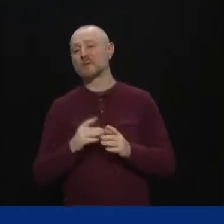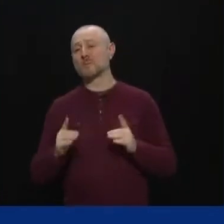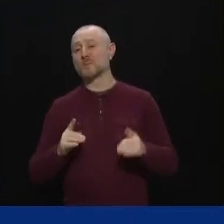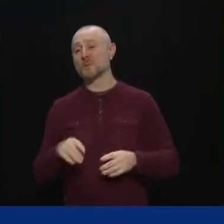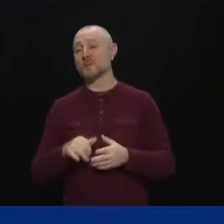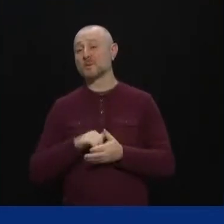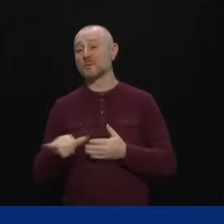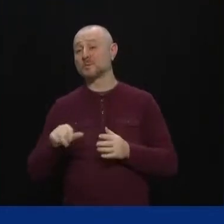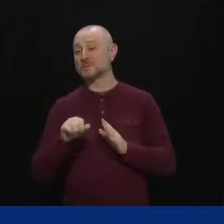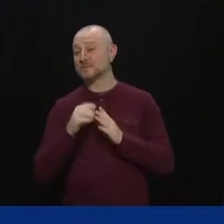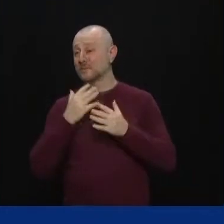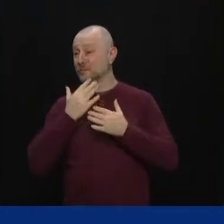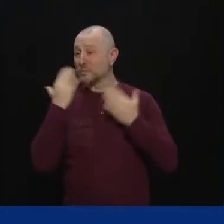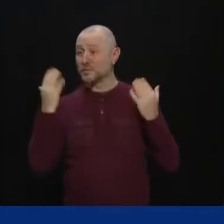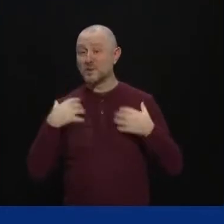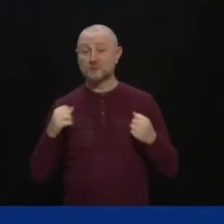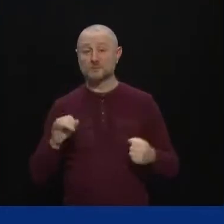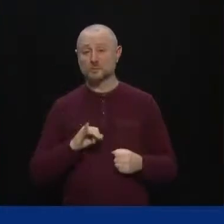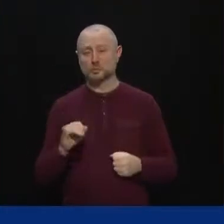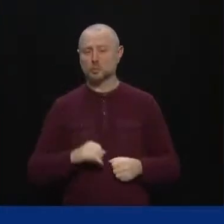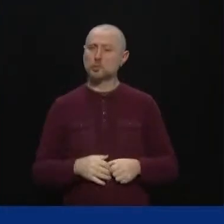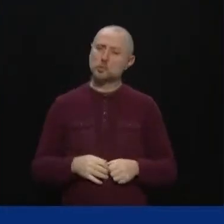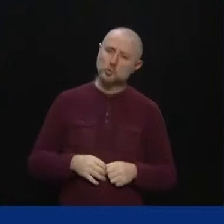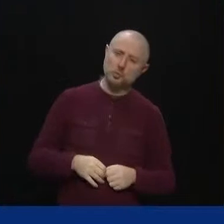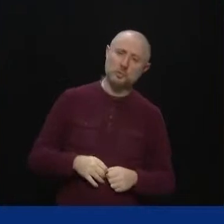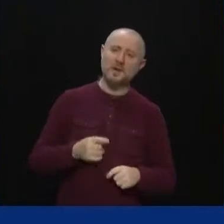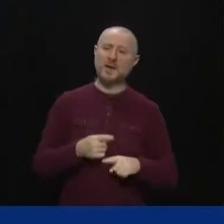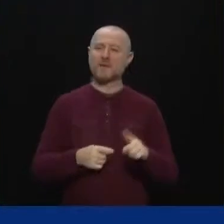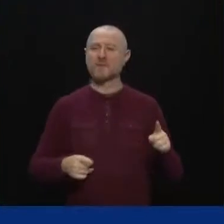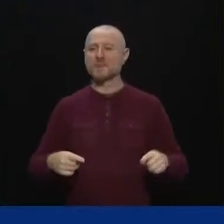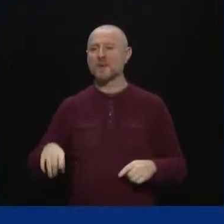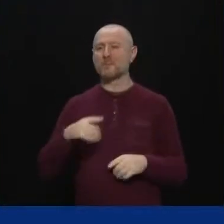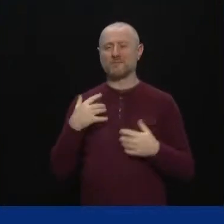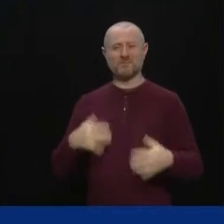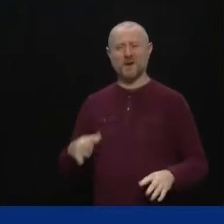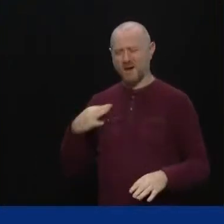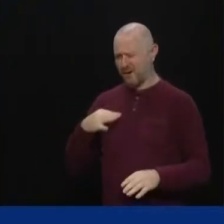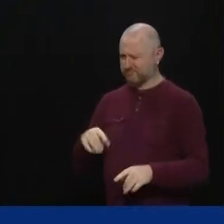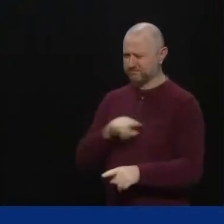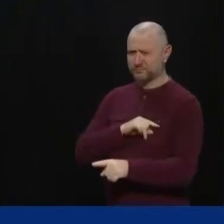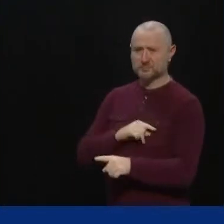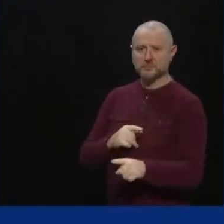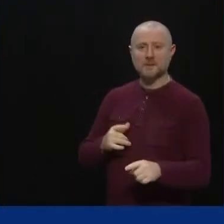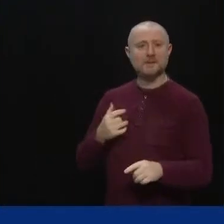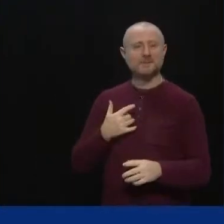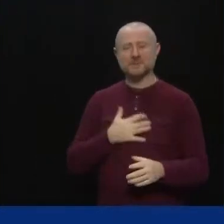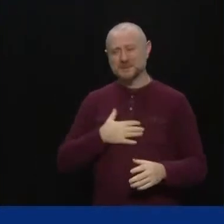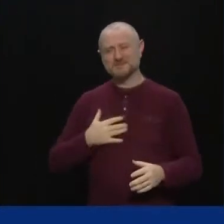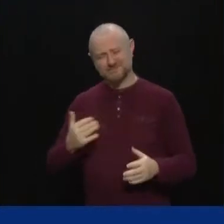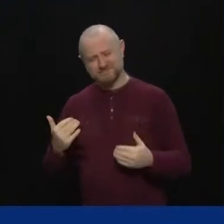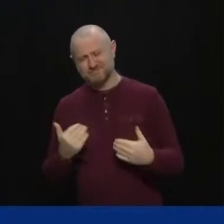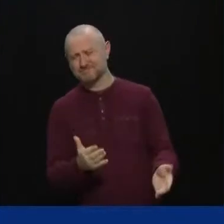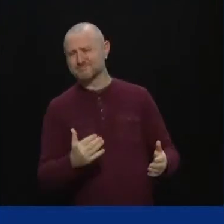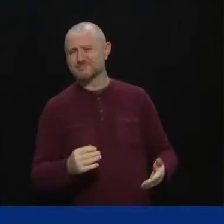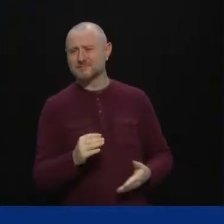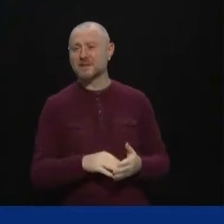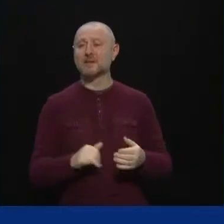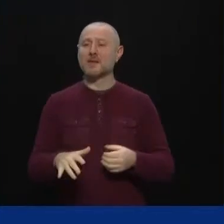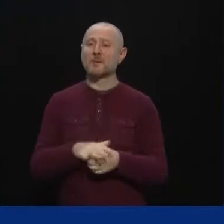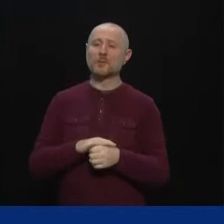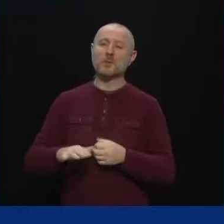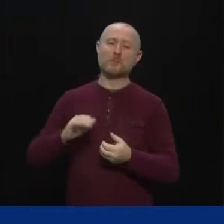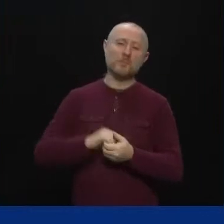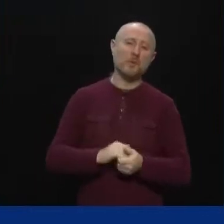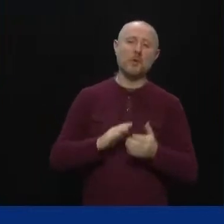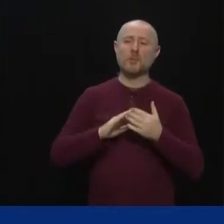without health insurance, half of whom are easily eligible. So help us get the word out. I look to our local partners and anyone who can amplify that